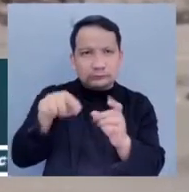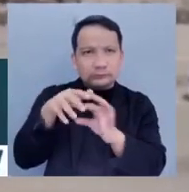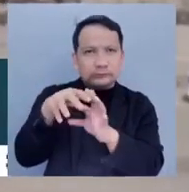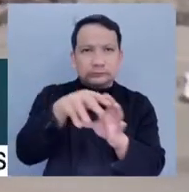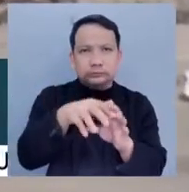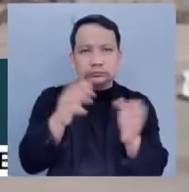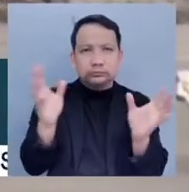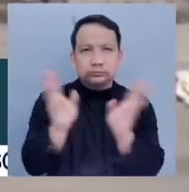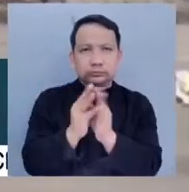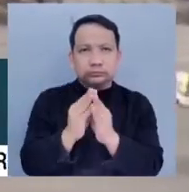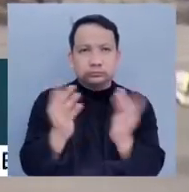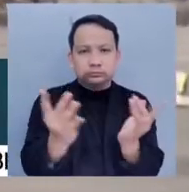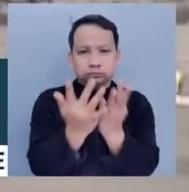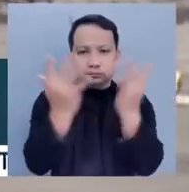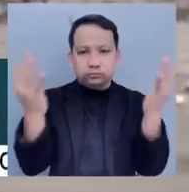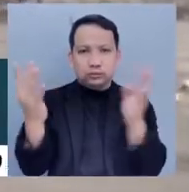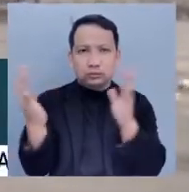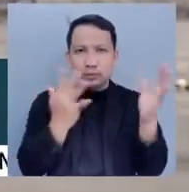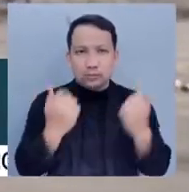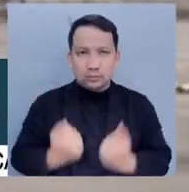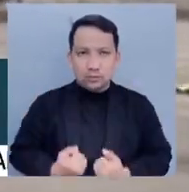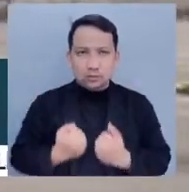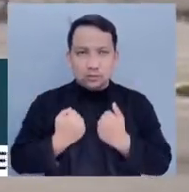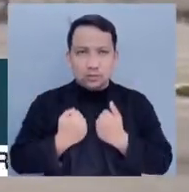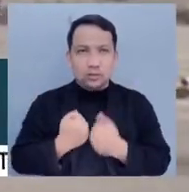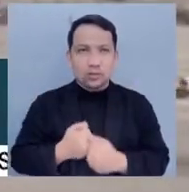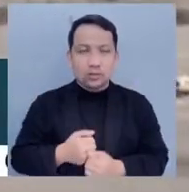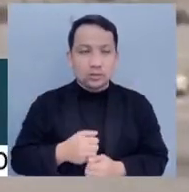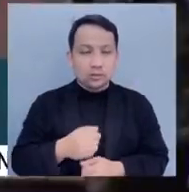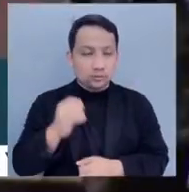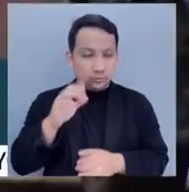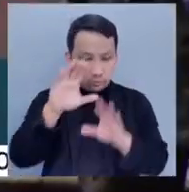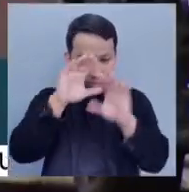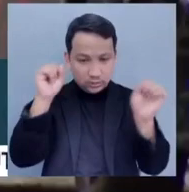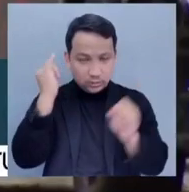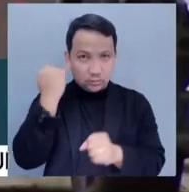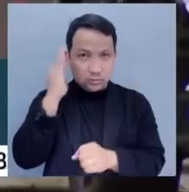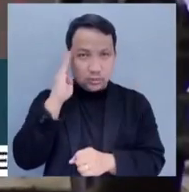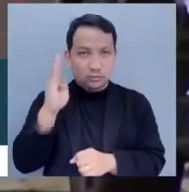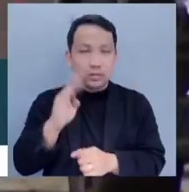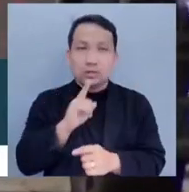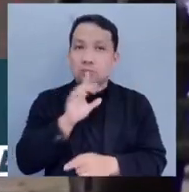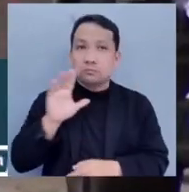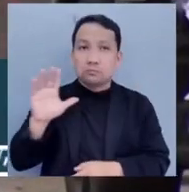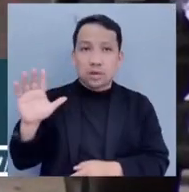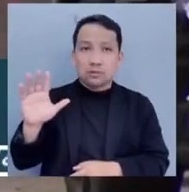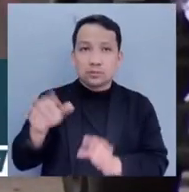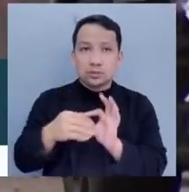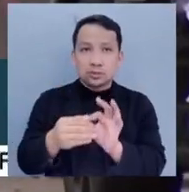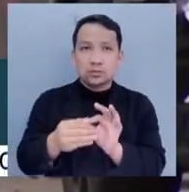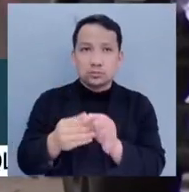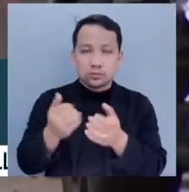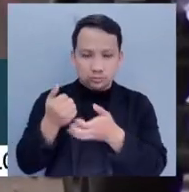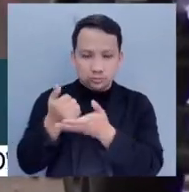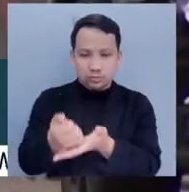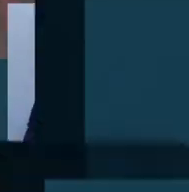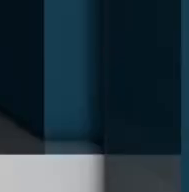meet with wildfire survivors. Biden vows to stand with the people of Maui for as long as it takes.